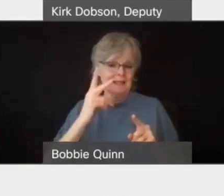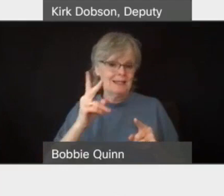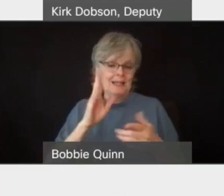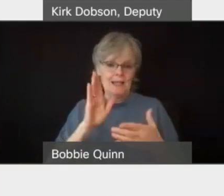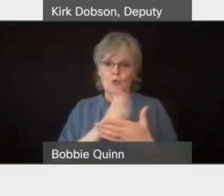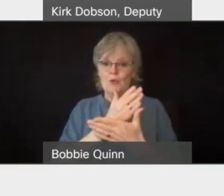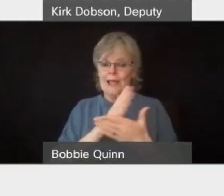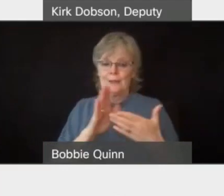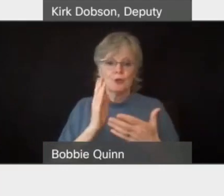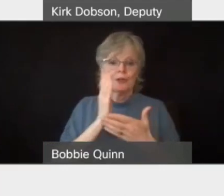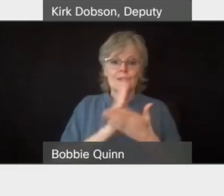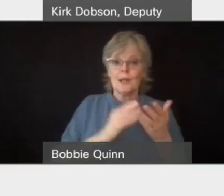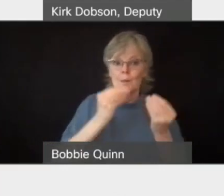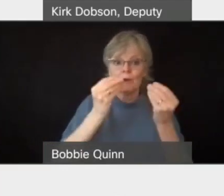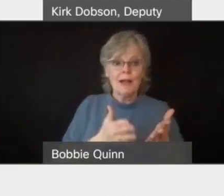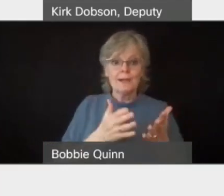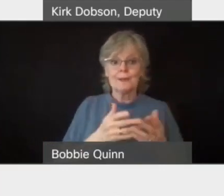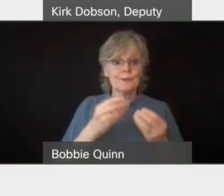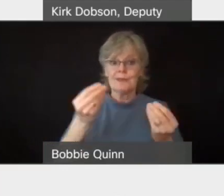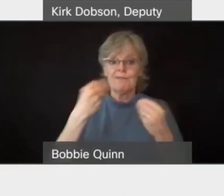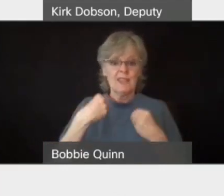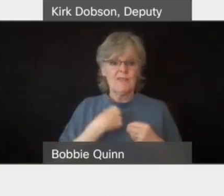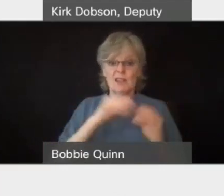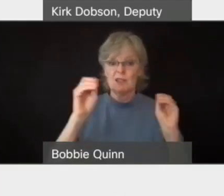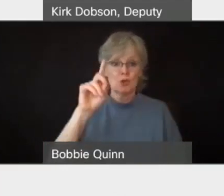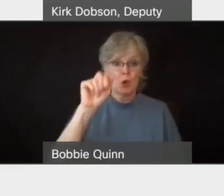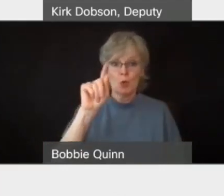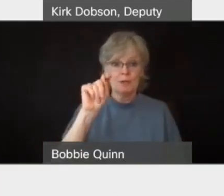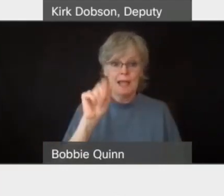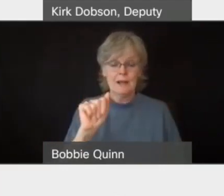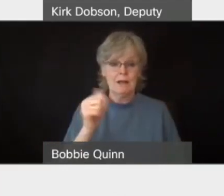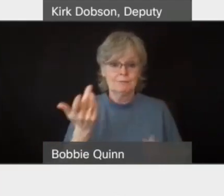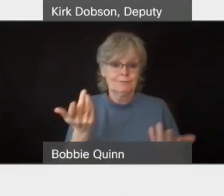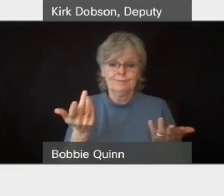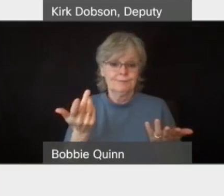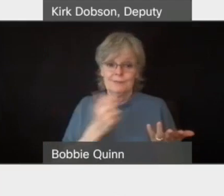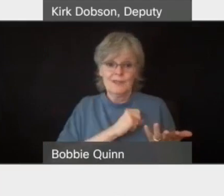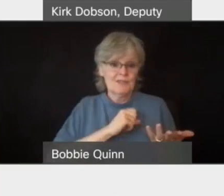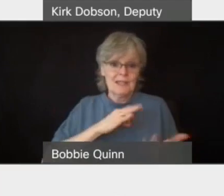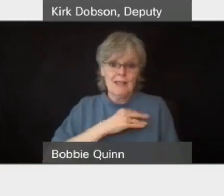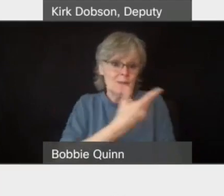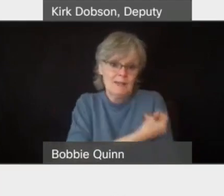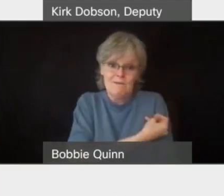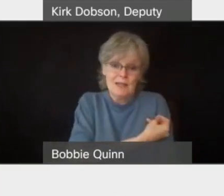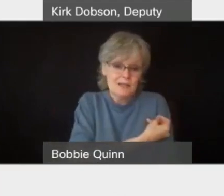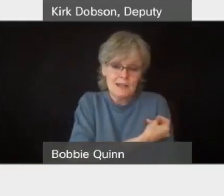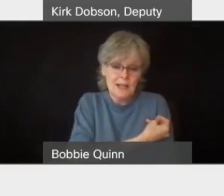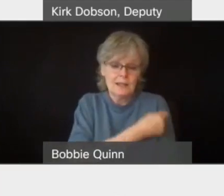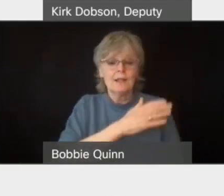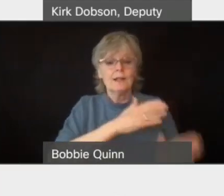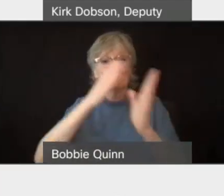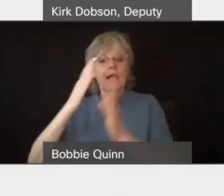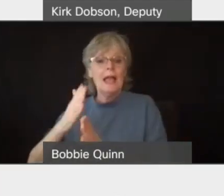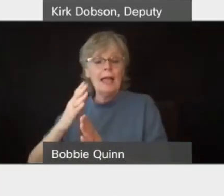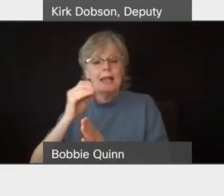have providers who have reported no data of staff being vaccinated, up to